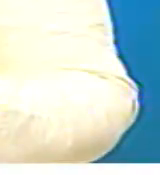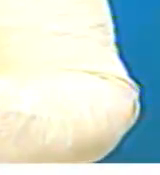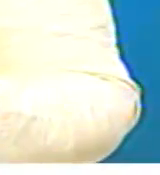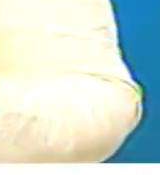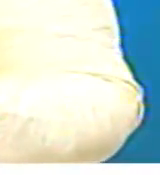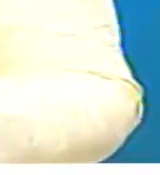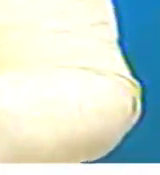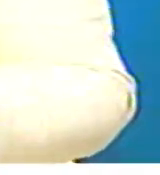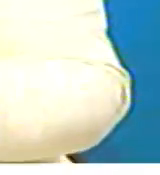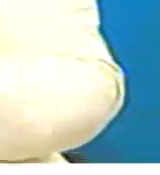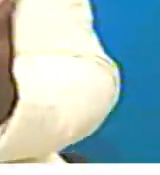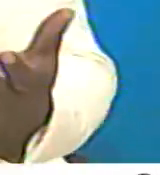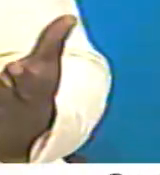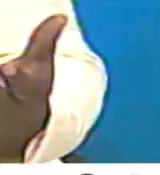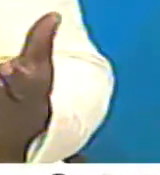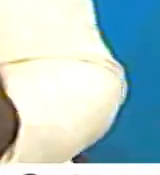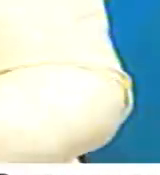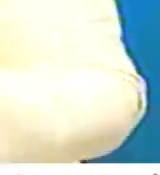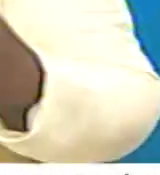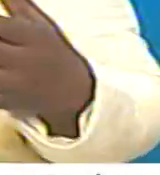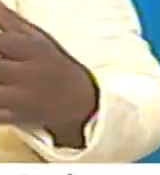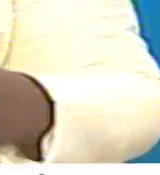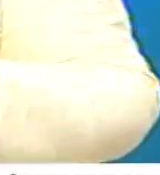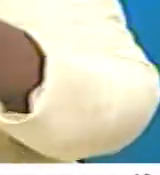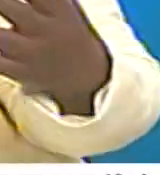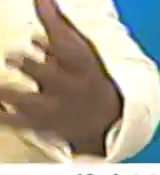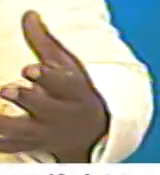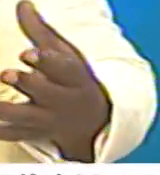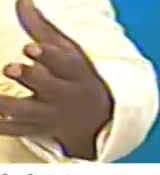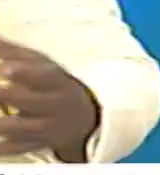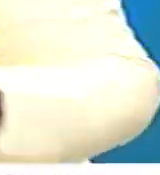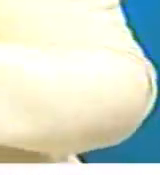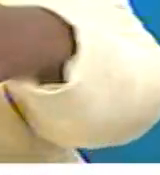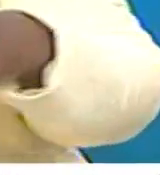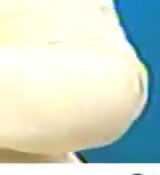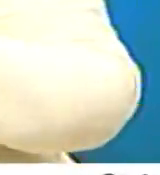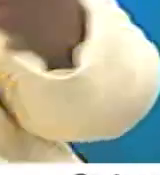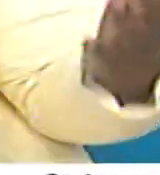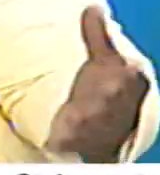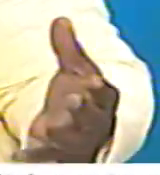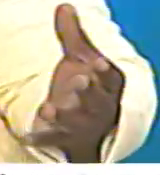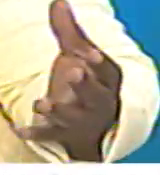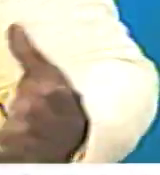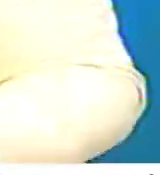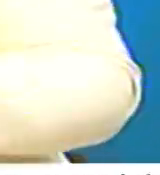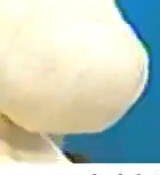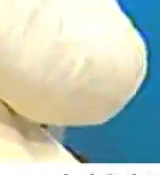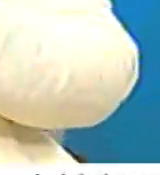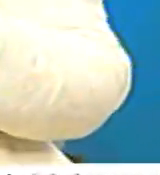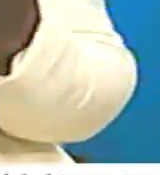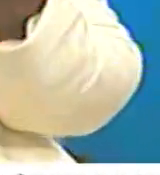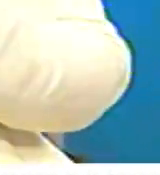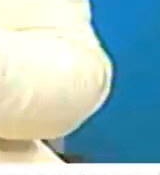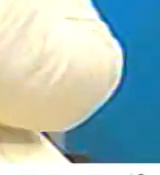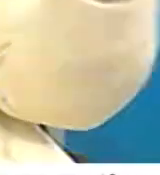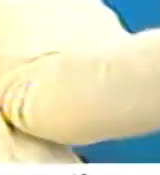of disabilities, it should not be on a needs basis. Like, for instance, when there's a disaster, a disaster is usually a shocking moment, but when